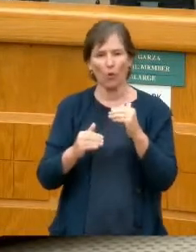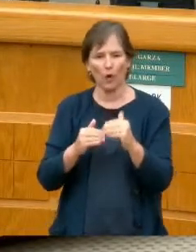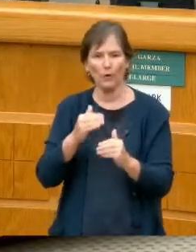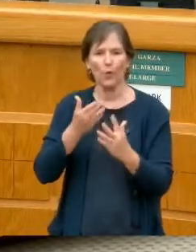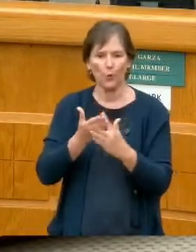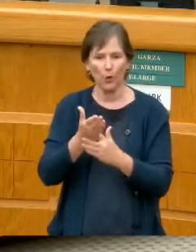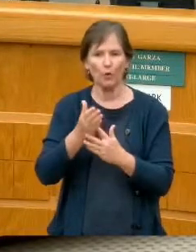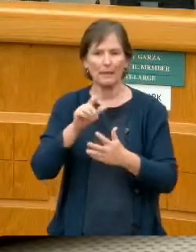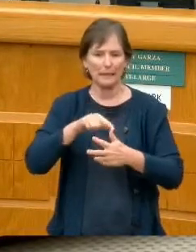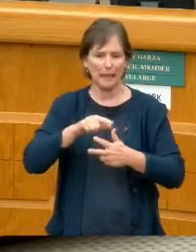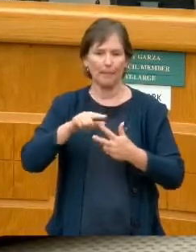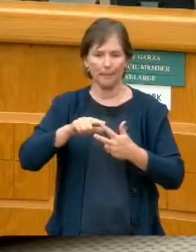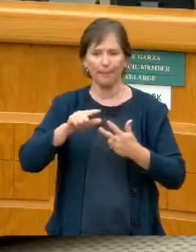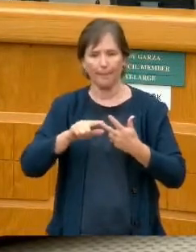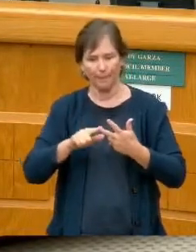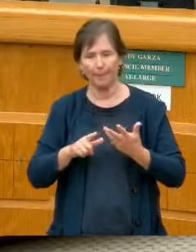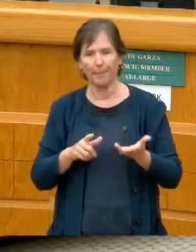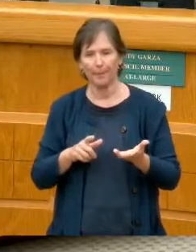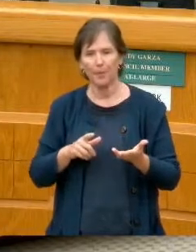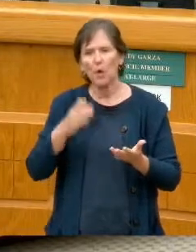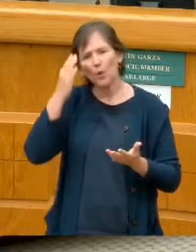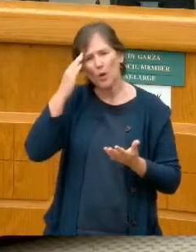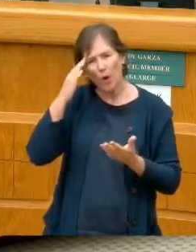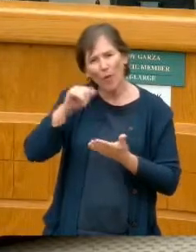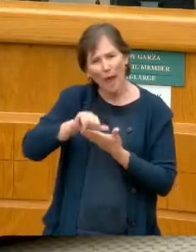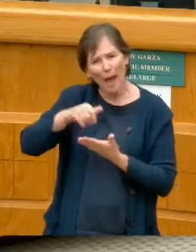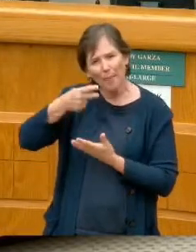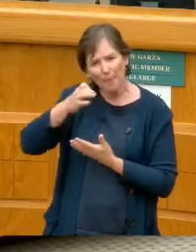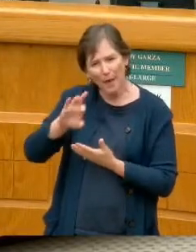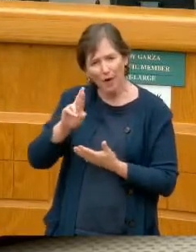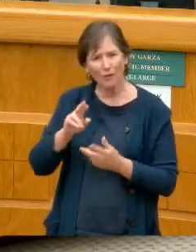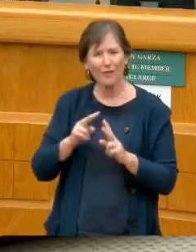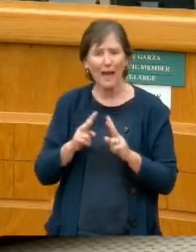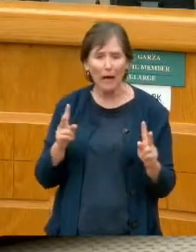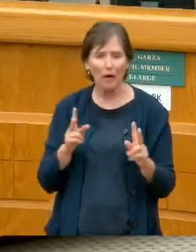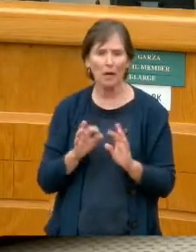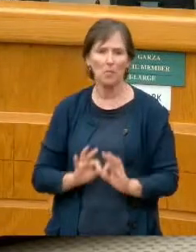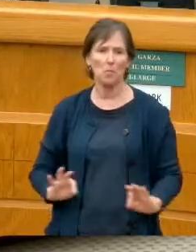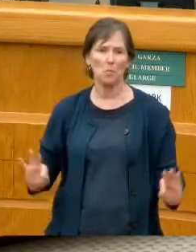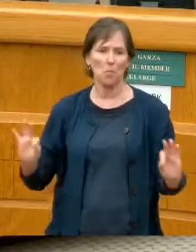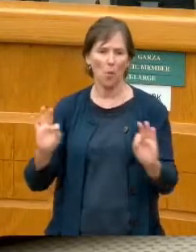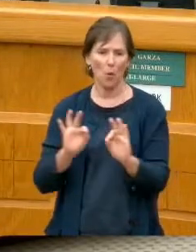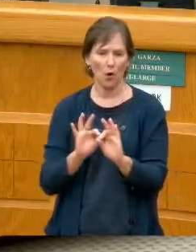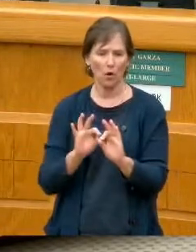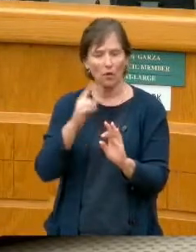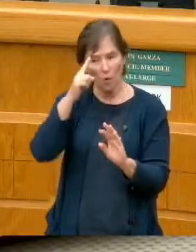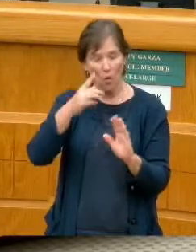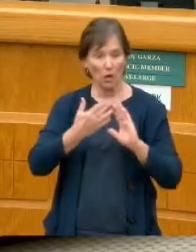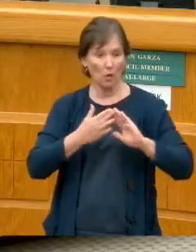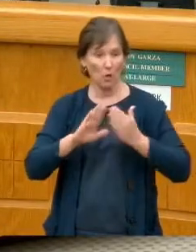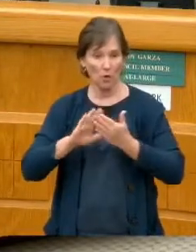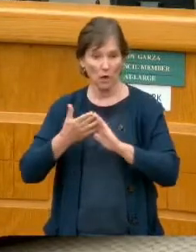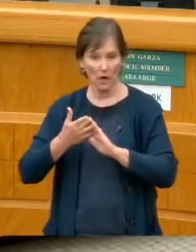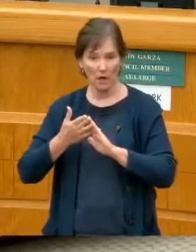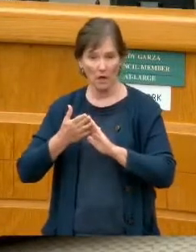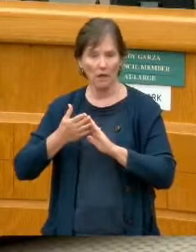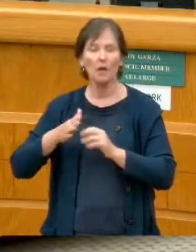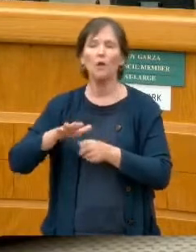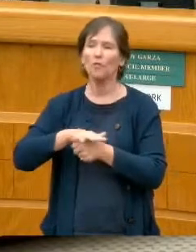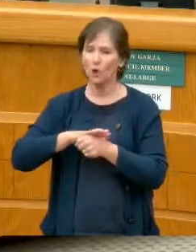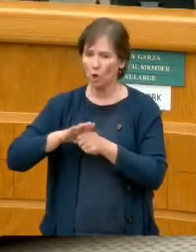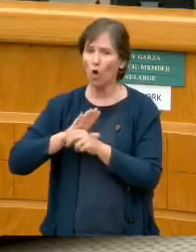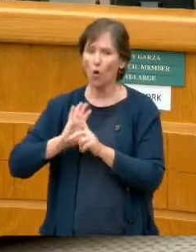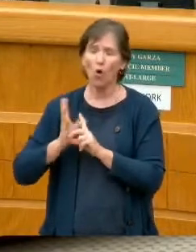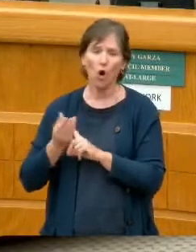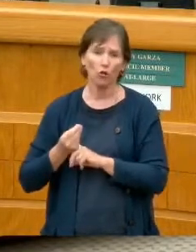how important this pier has become to our community, to our local culture, and we want that to continue. And so I'm going to,